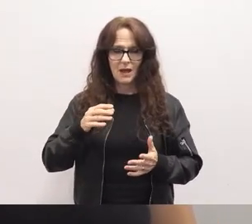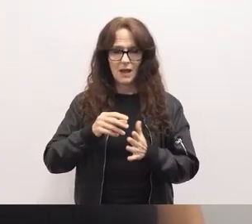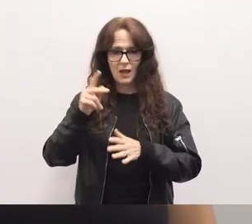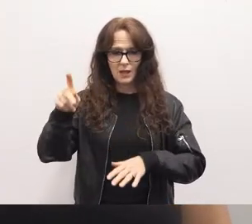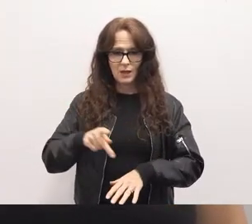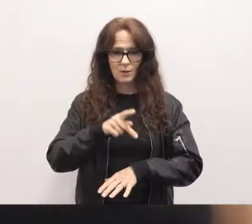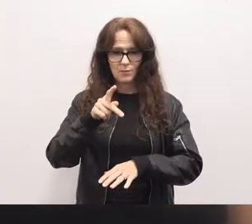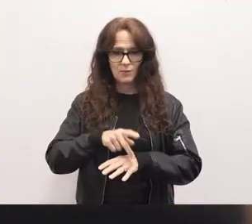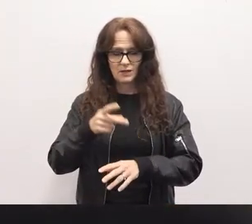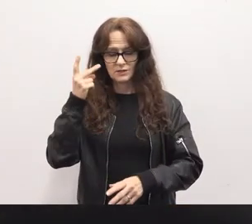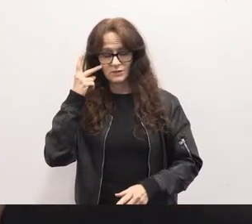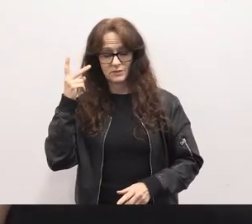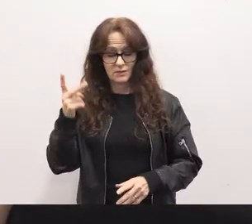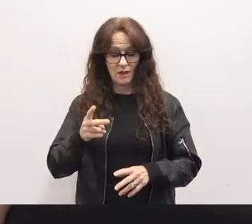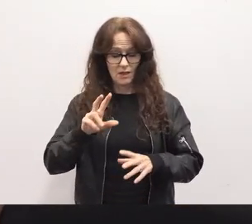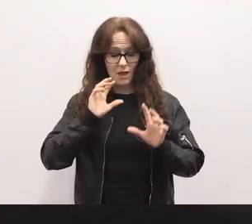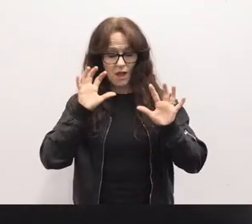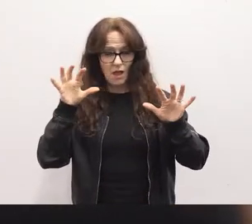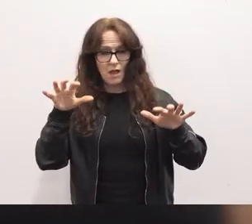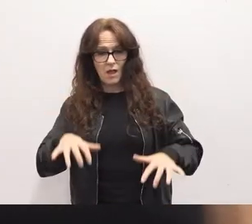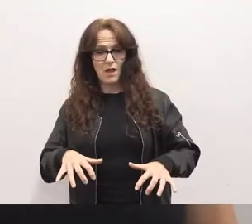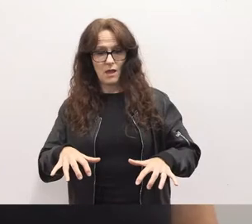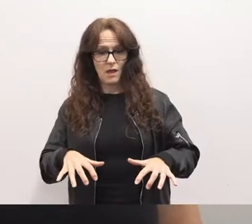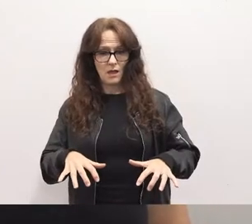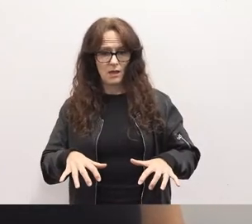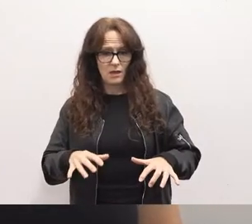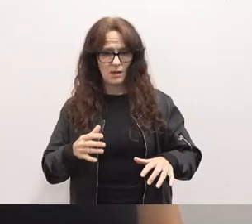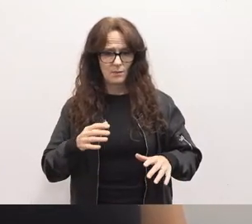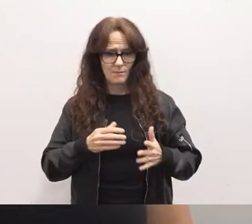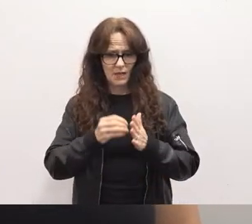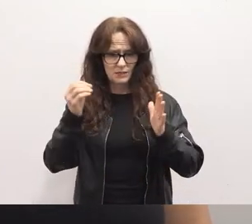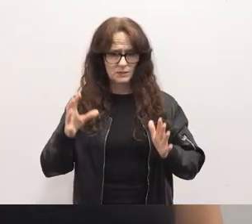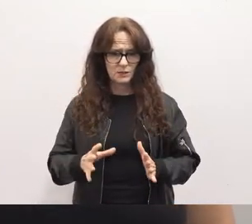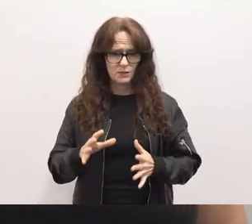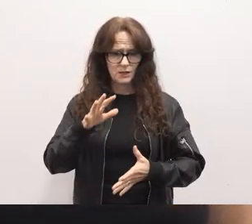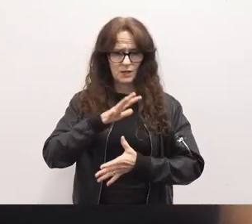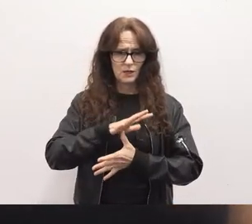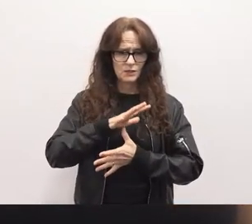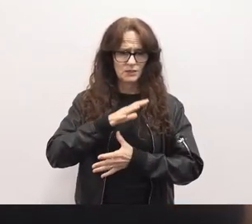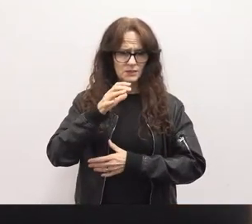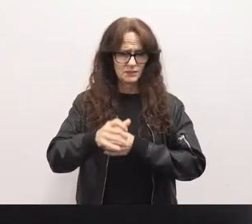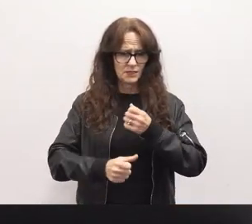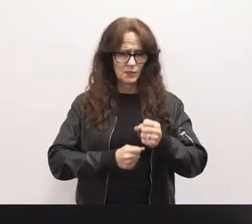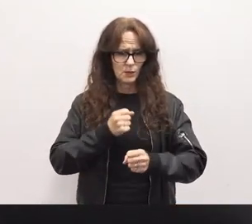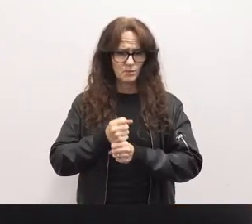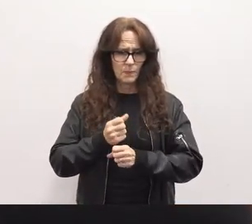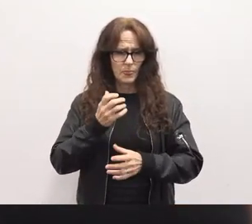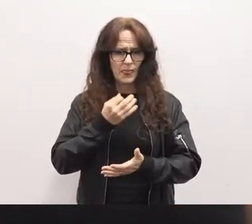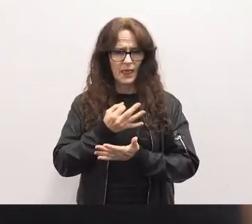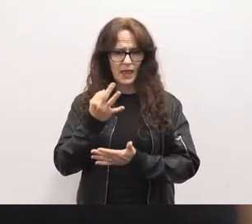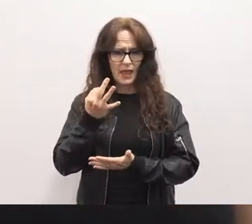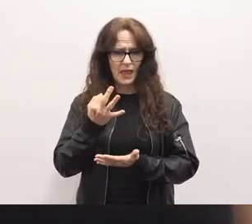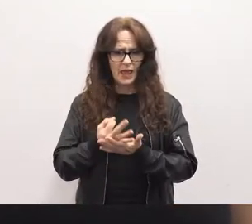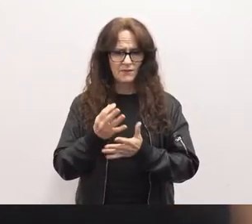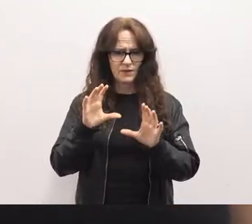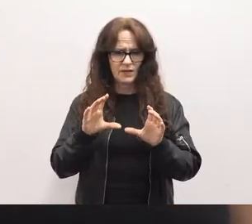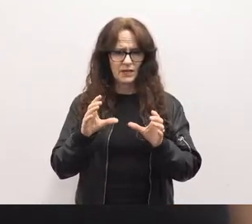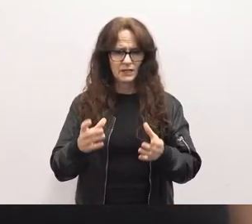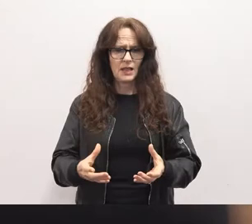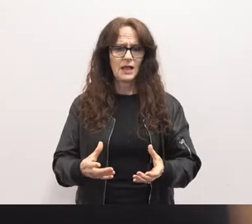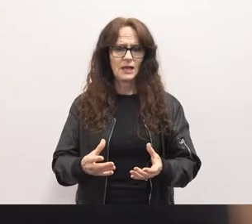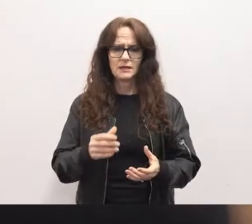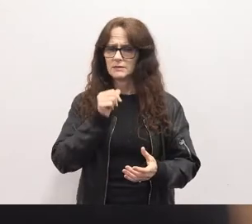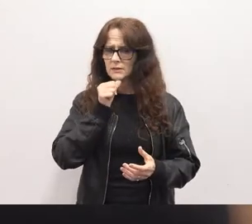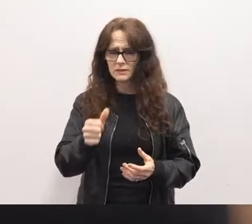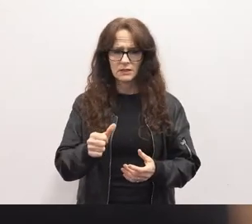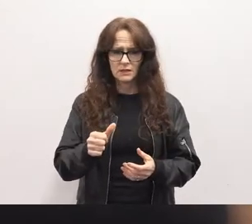student grade. Our school is 612. One of the students was in her senior year, but yet she received an F in one of the classes. She did